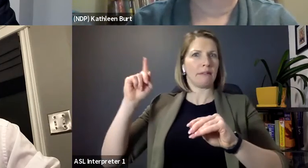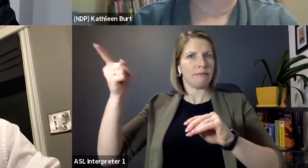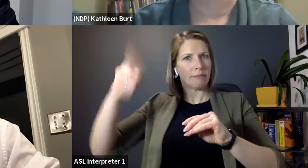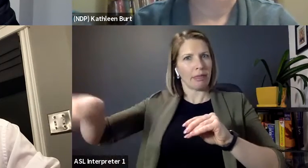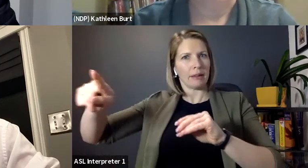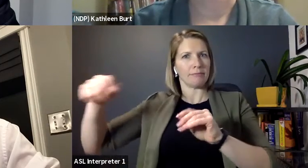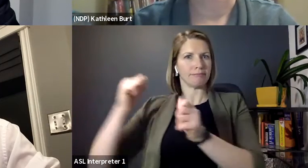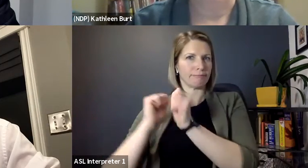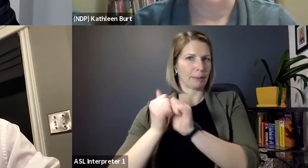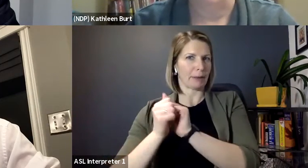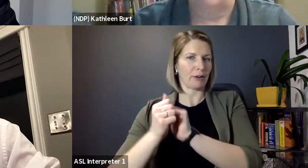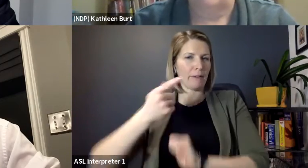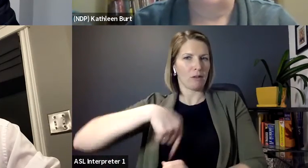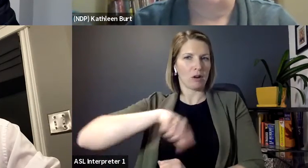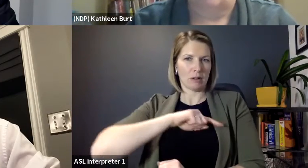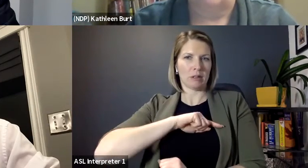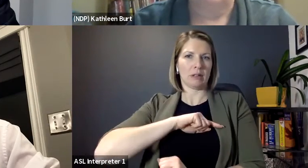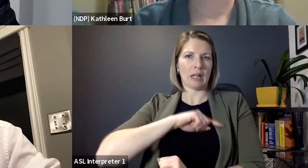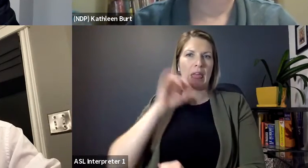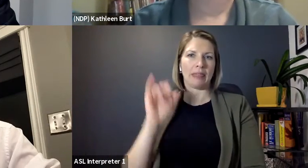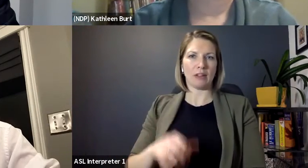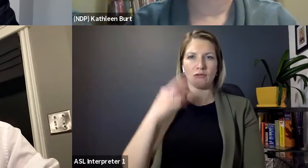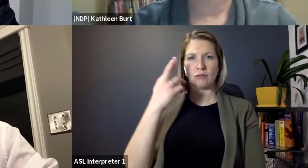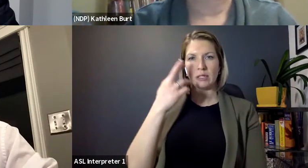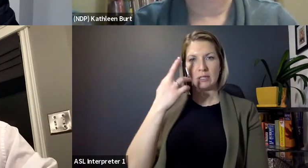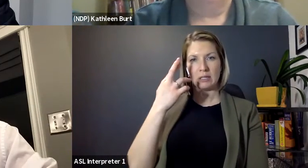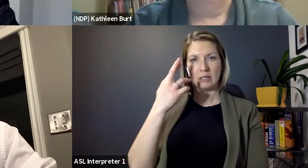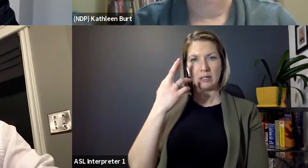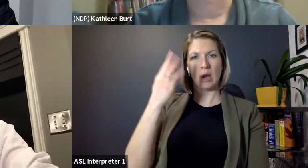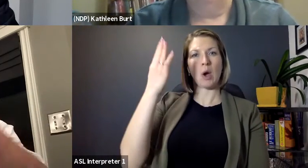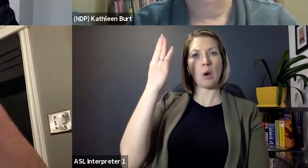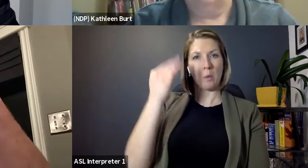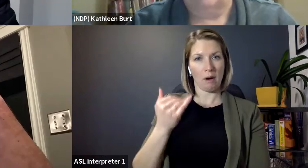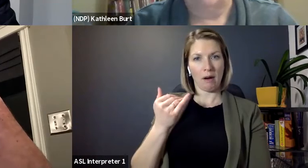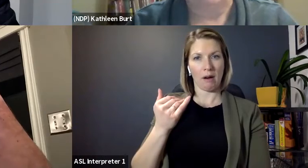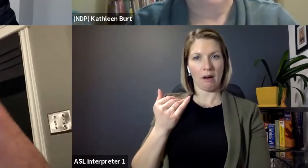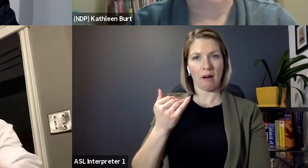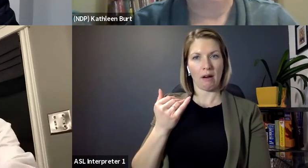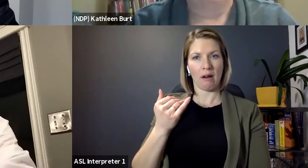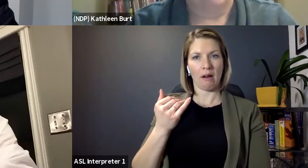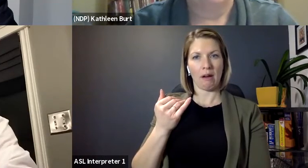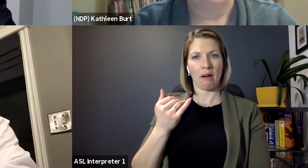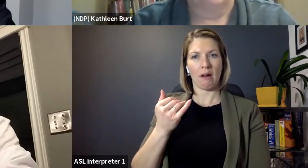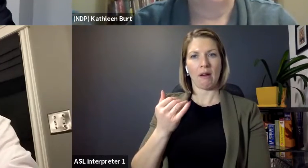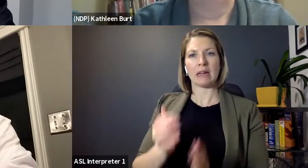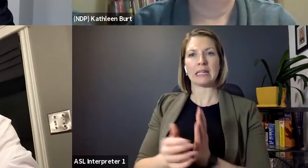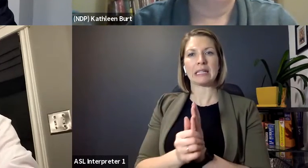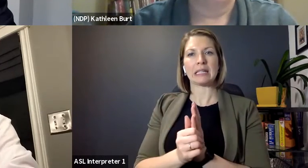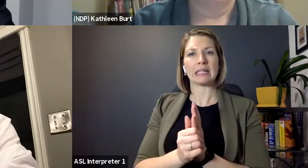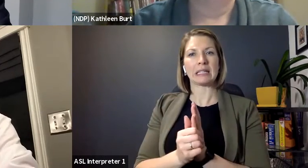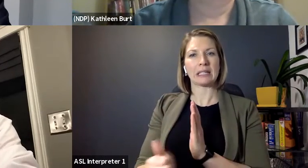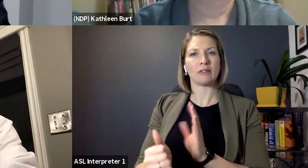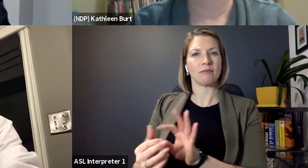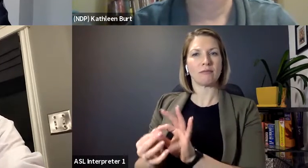fish worldwide. And that is why outside expertise was contracted over